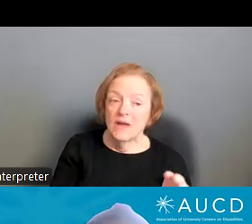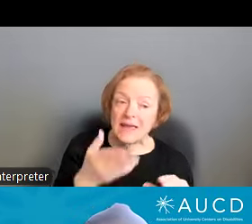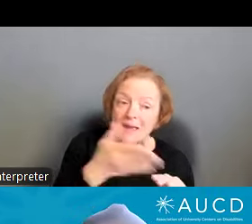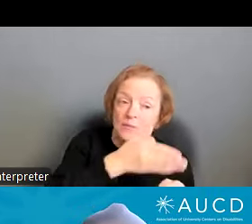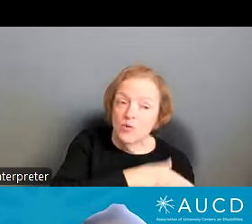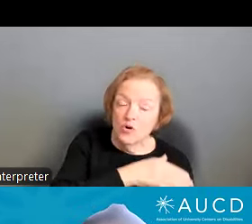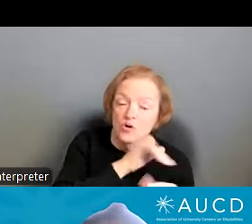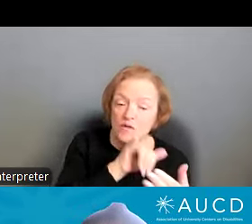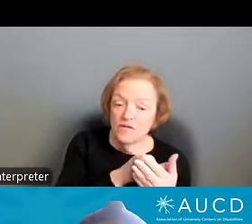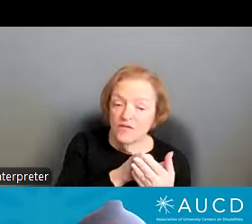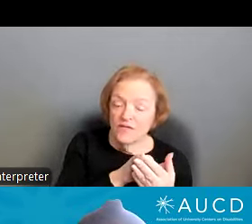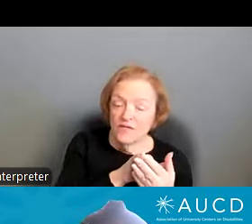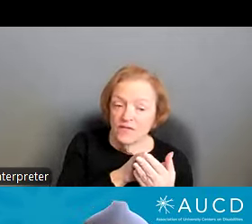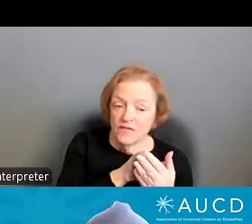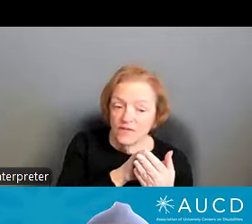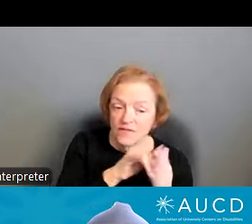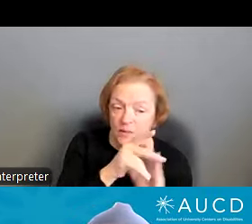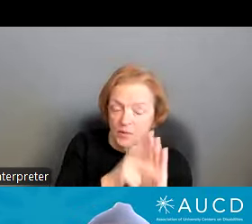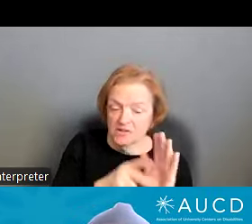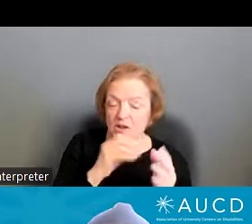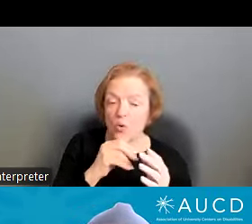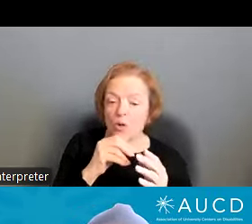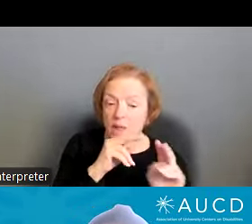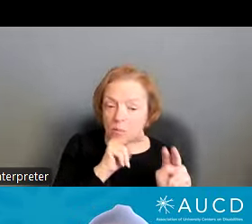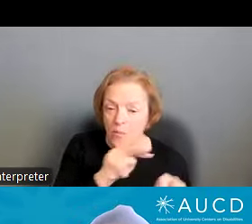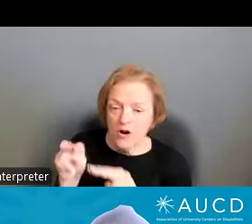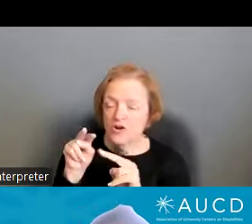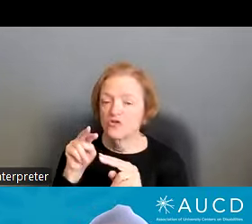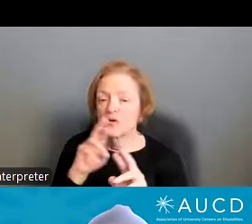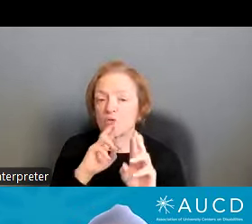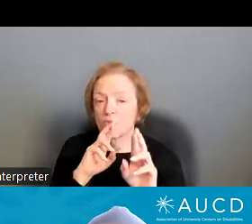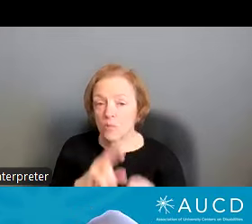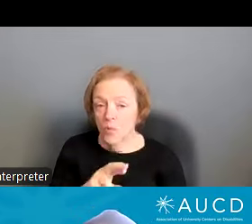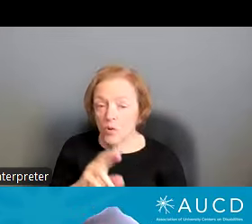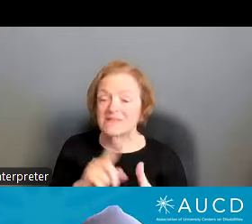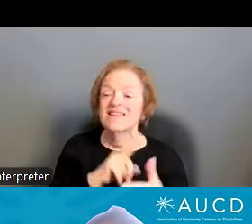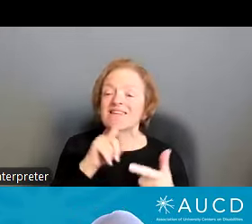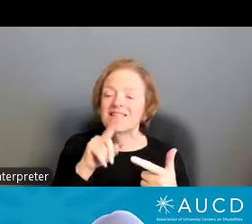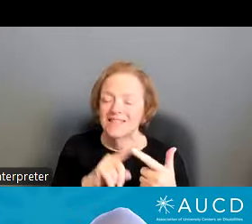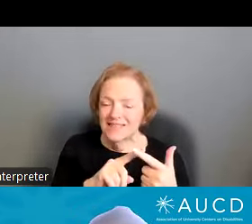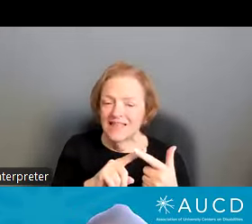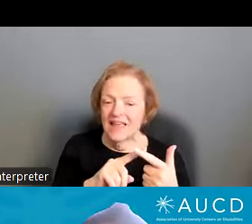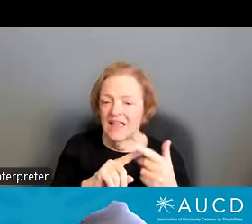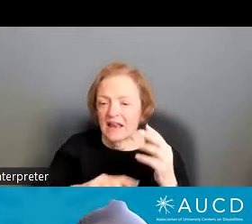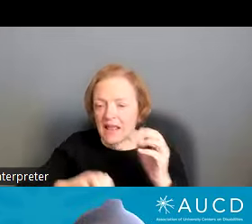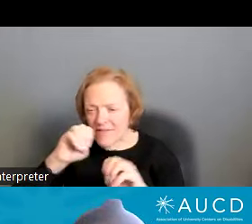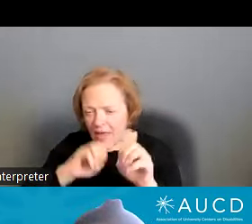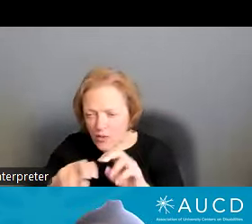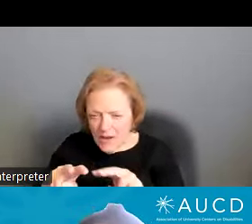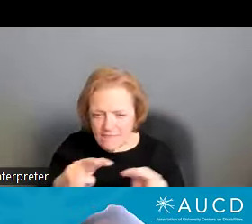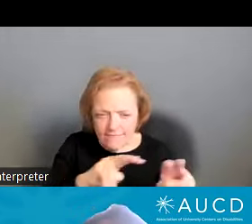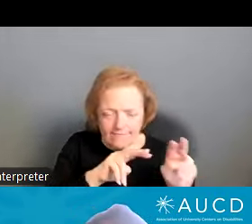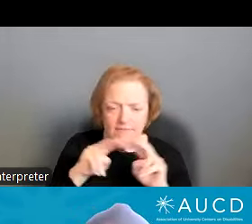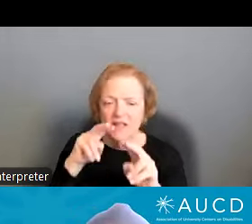of Labor's state monitoring reports, and then for evaluating state and local workforce